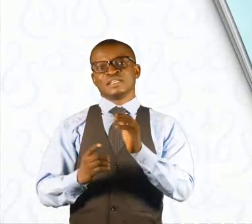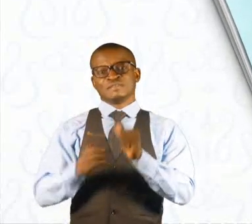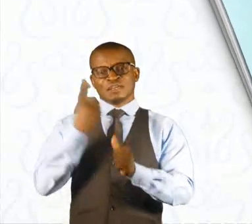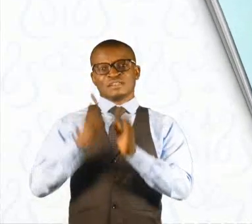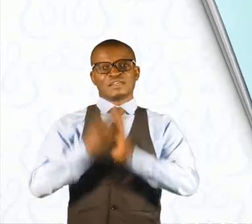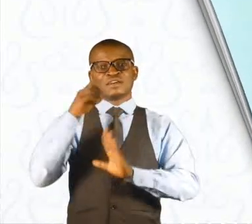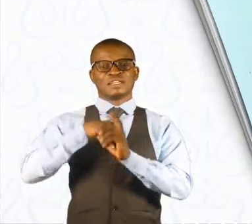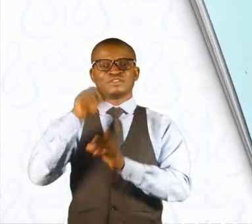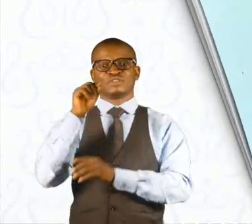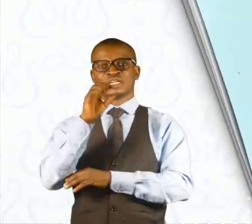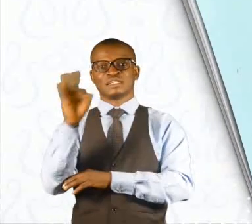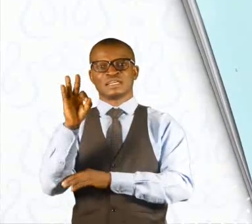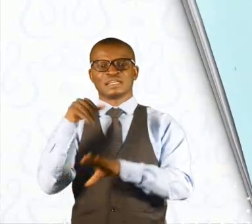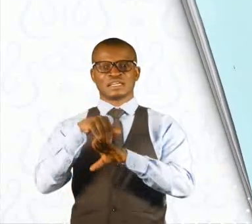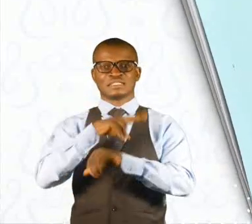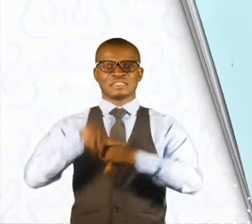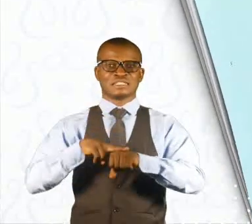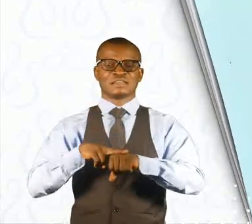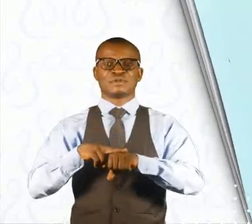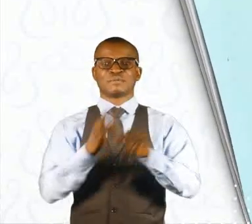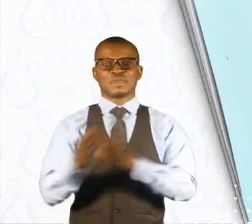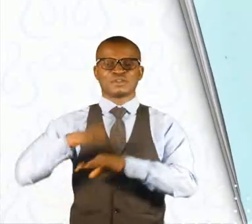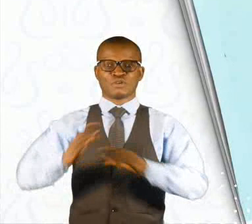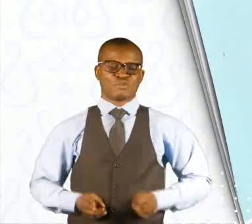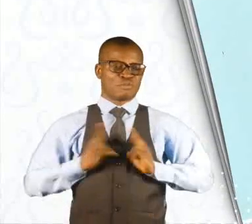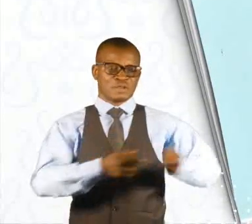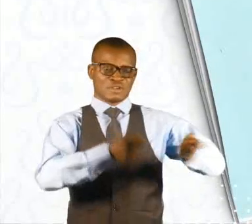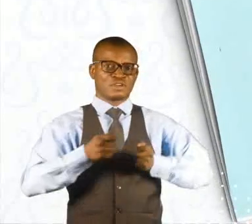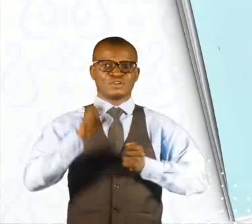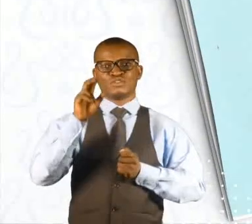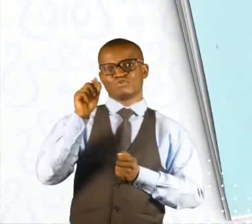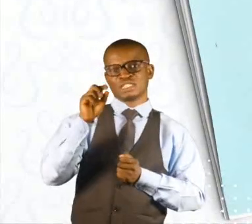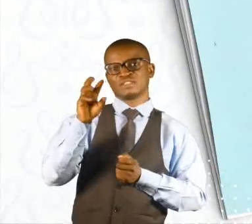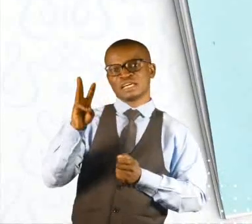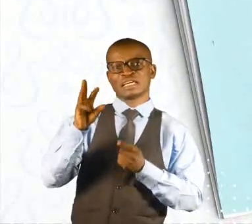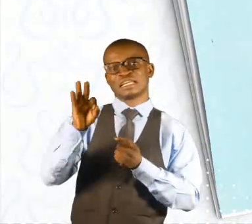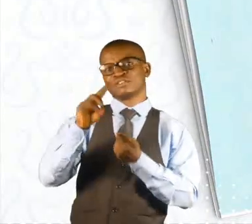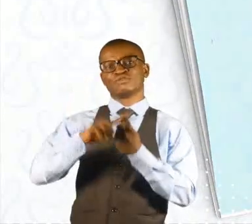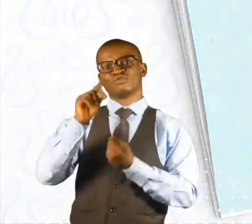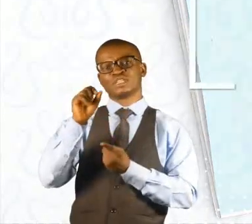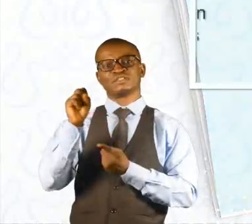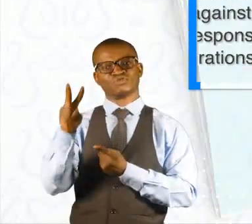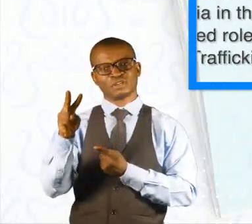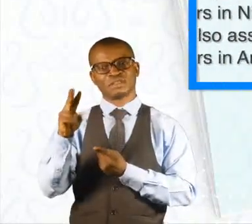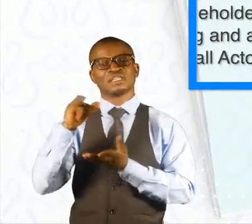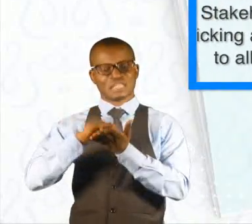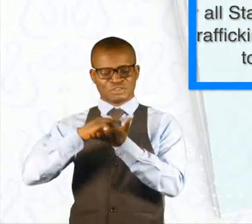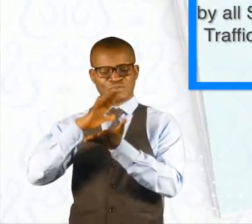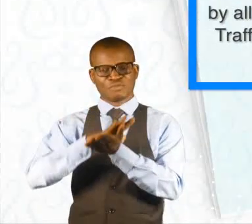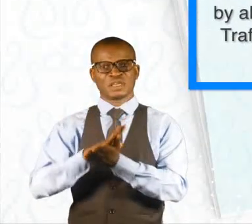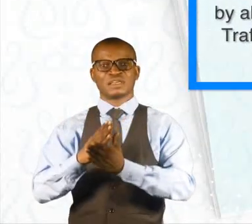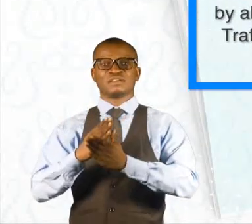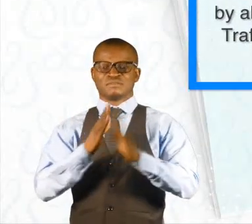First developed in 2009 as the National Plan of Action on Human Trafficking 2009 to 2012, the document then set